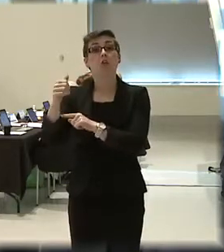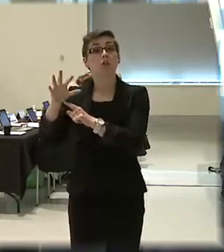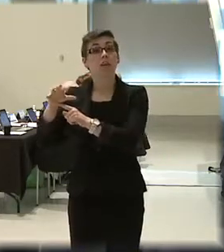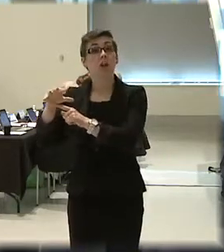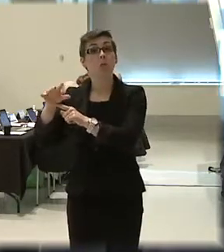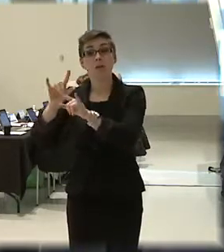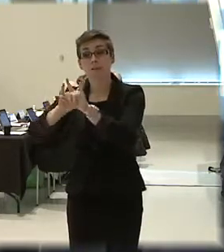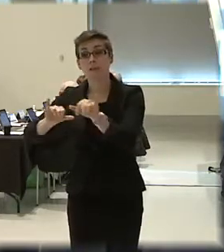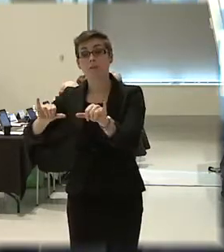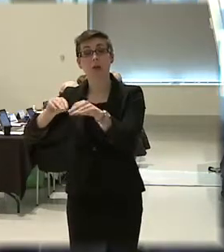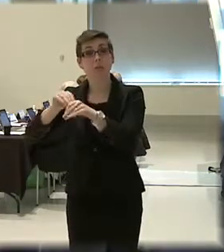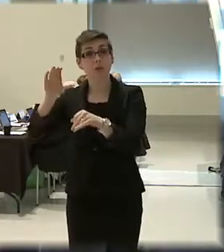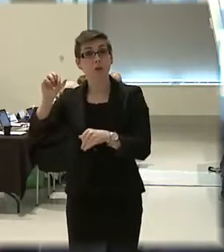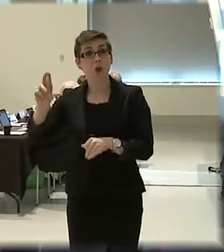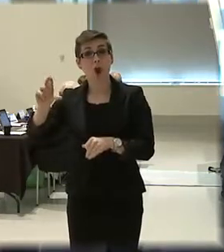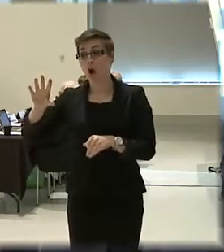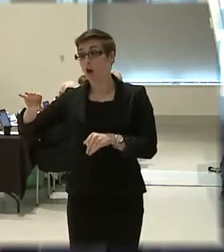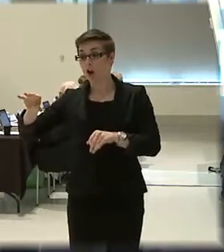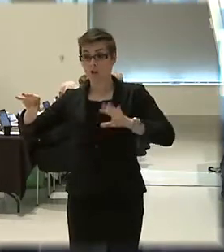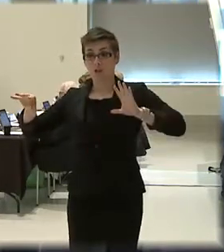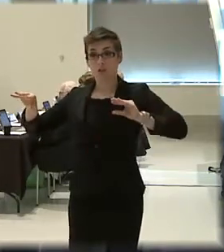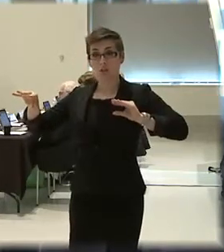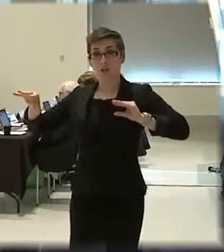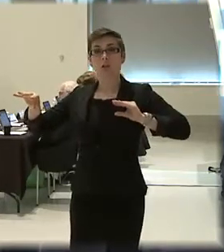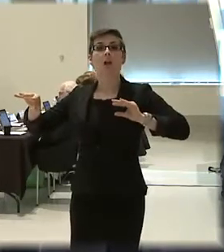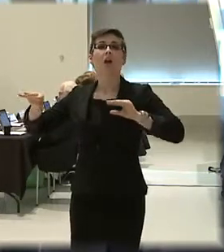but suspects don't always